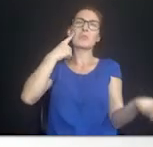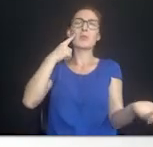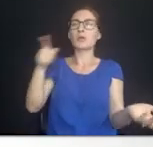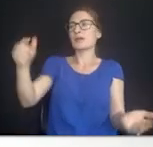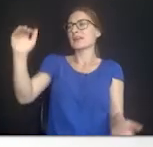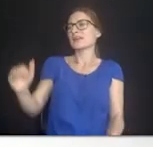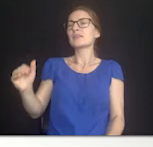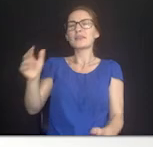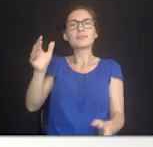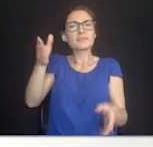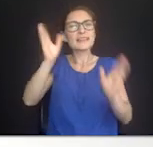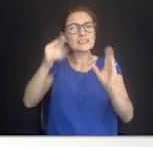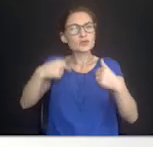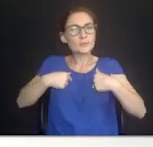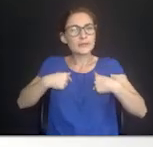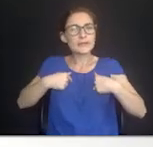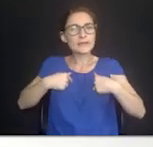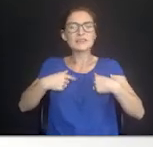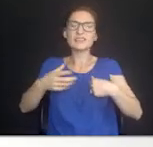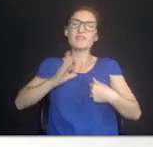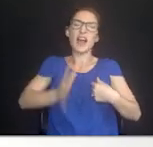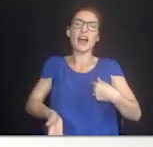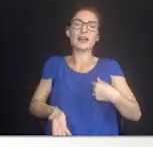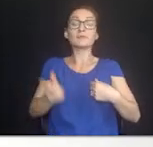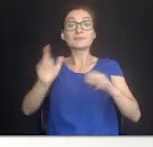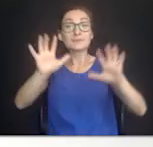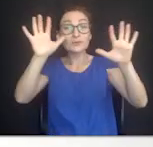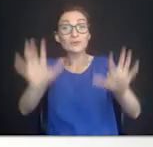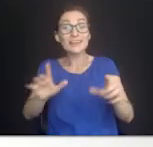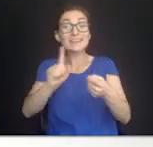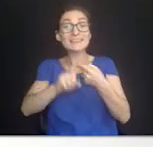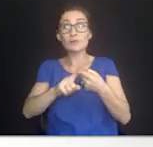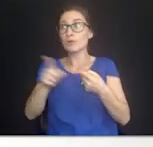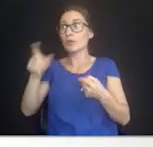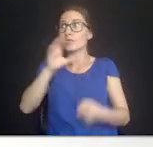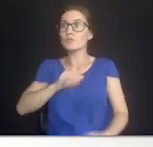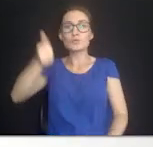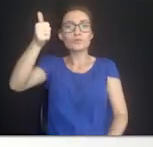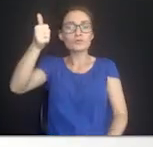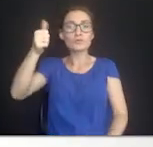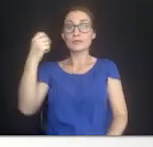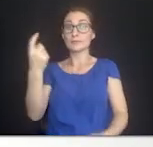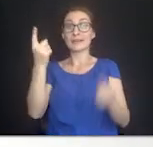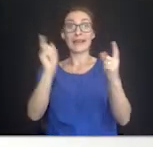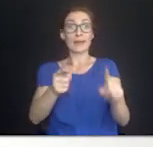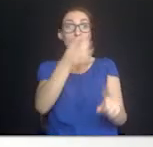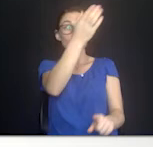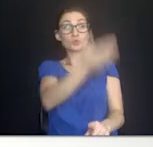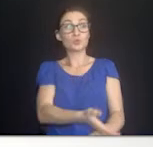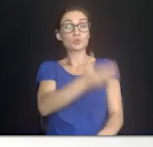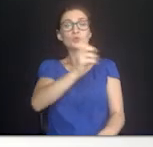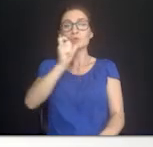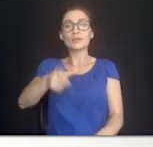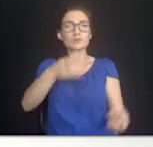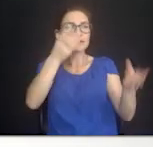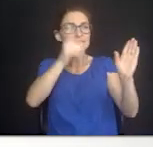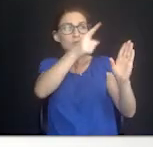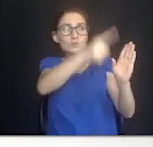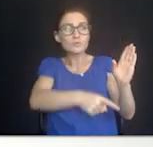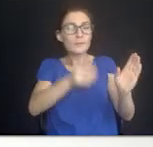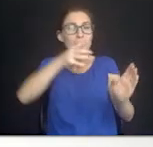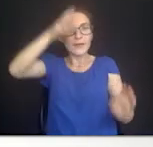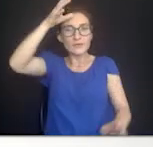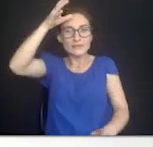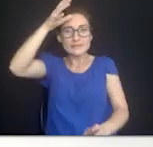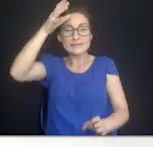fine. That's great until they get older, until something happens to you and it's not you that they're having to listen to, it's somebody else, and now